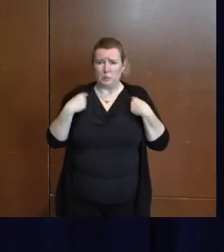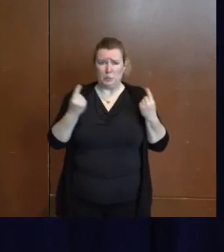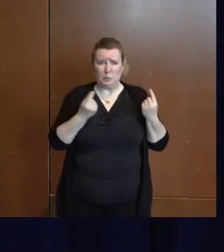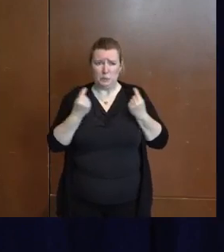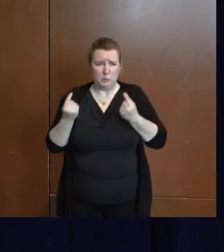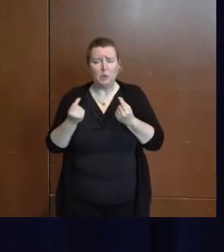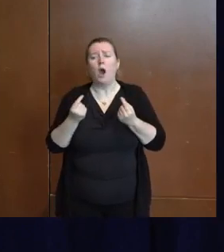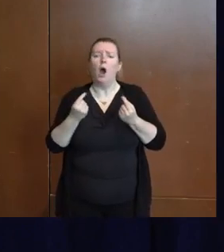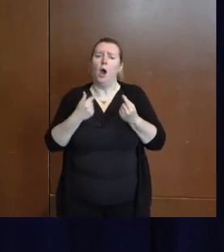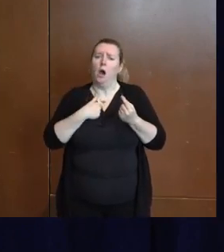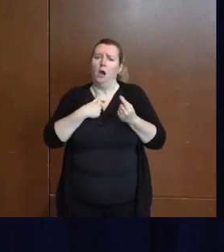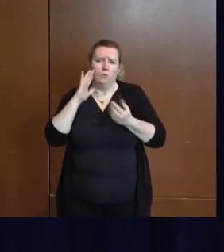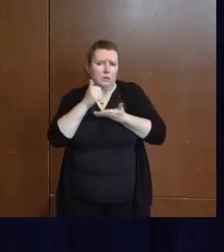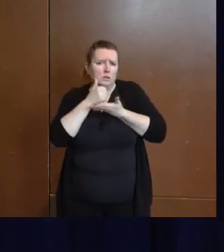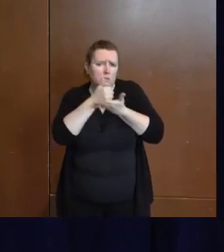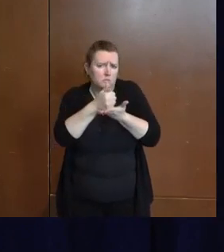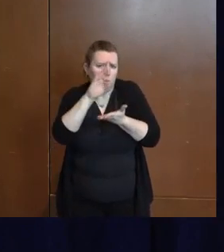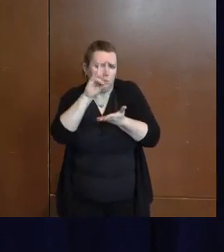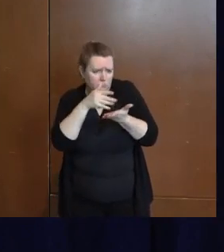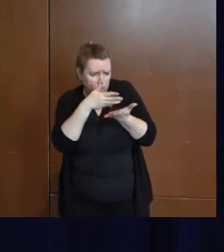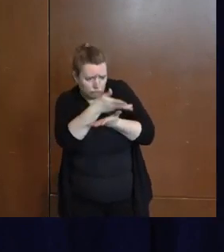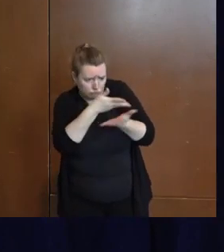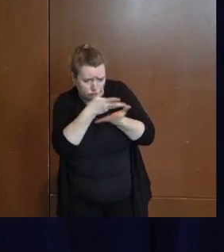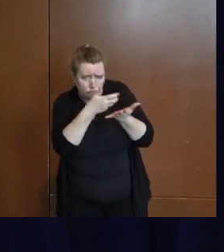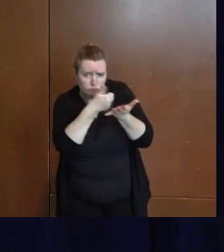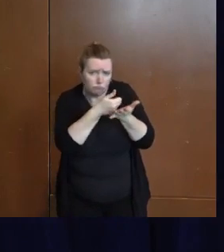As the governor mentioned, we're reporting